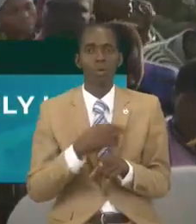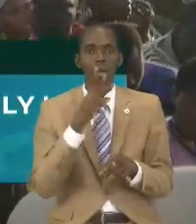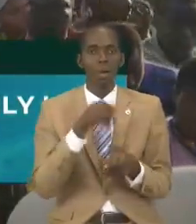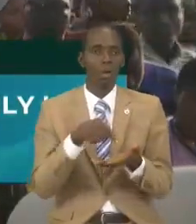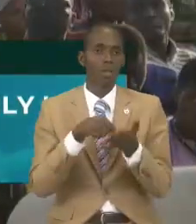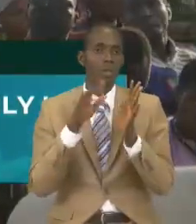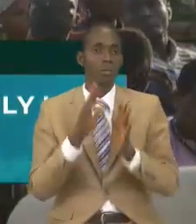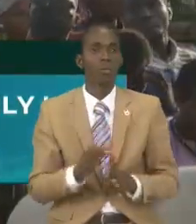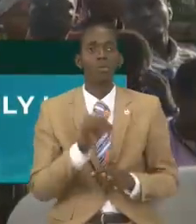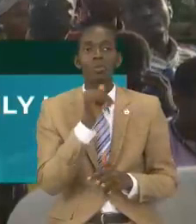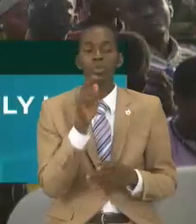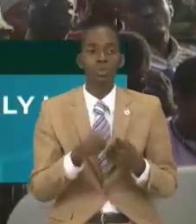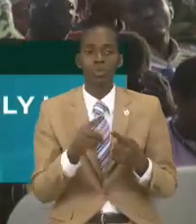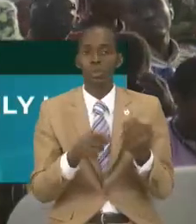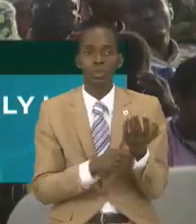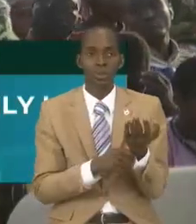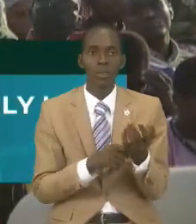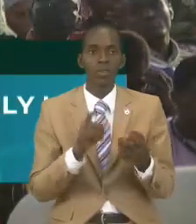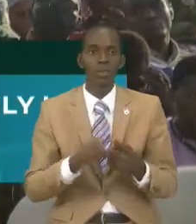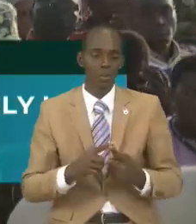the flesh to live